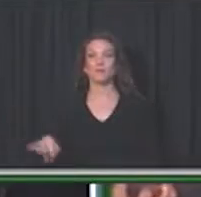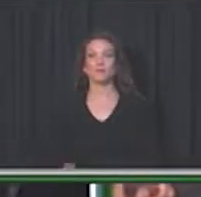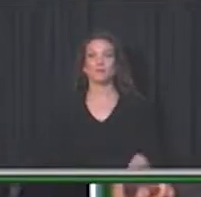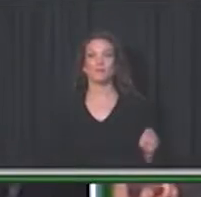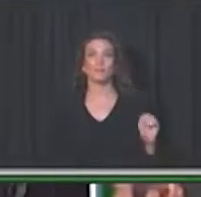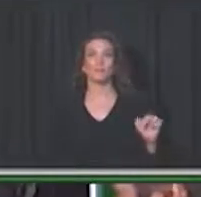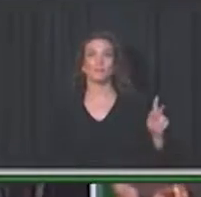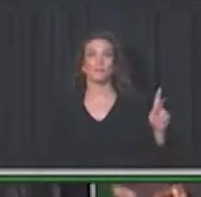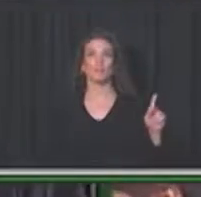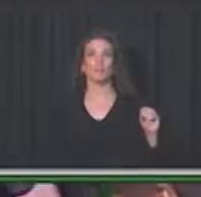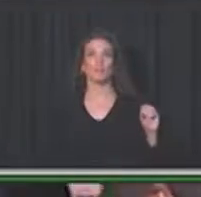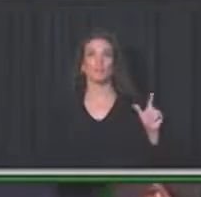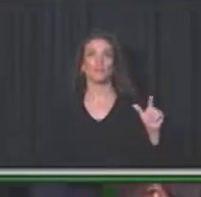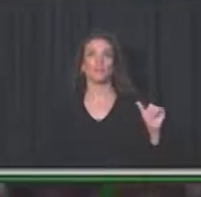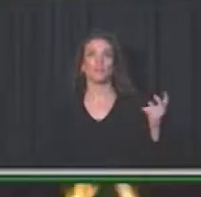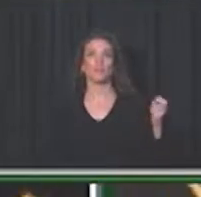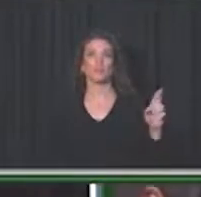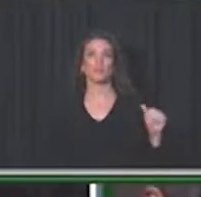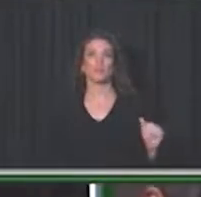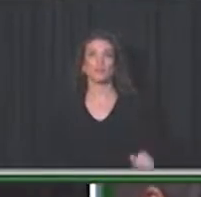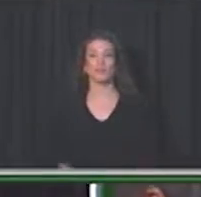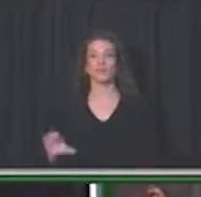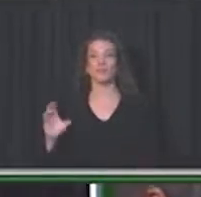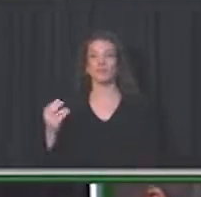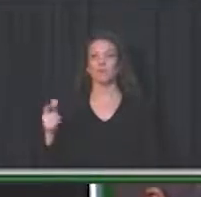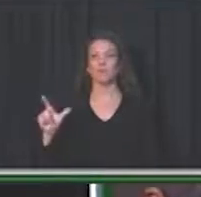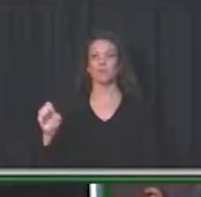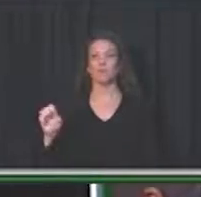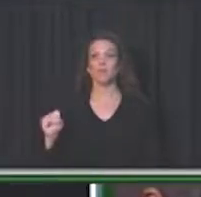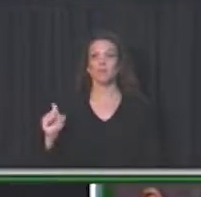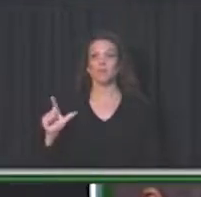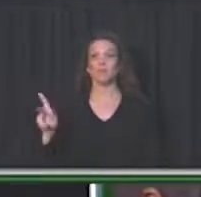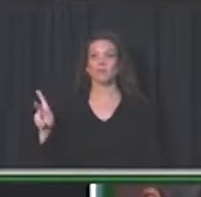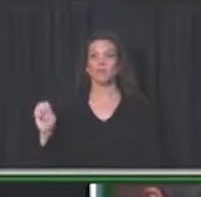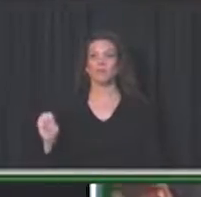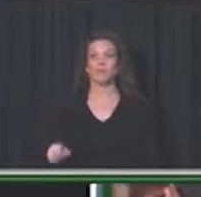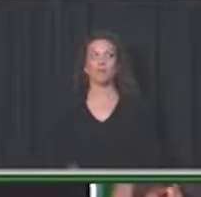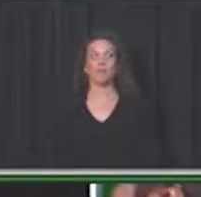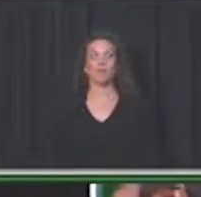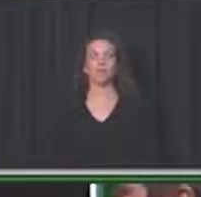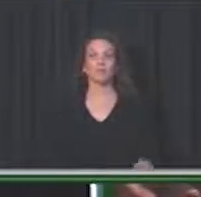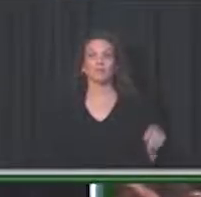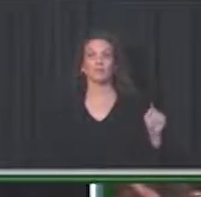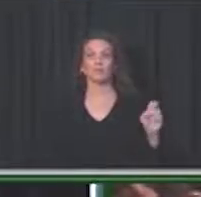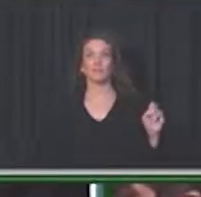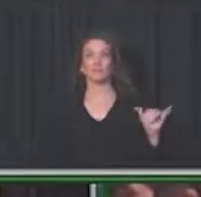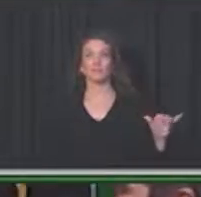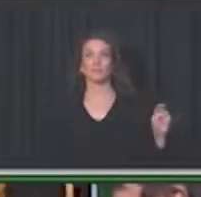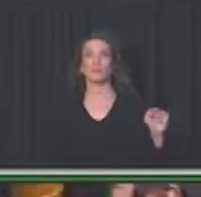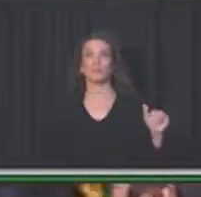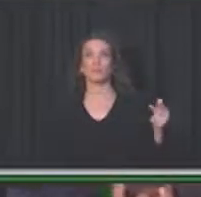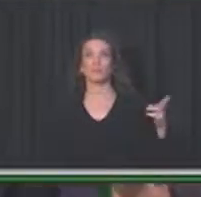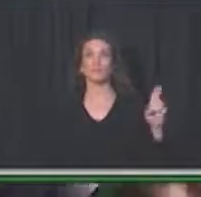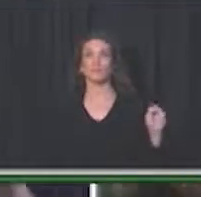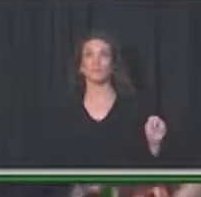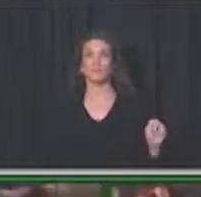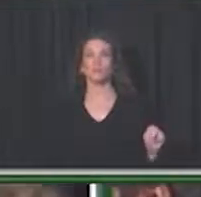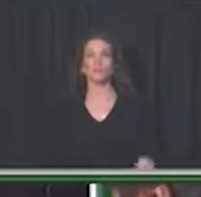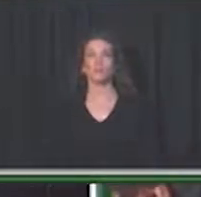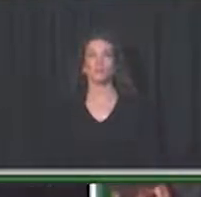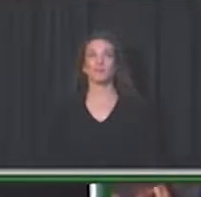Mark Oliveira. Charles Luke. Tony Nguyen.